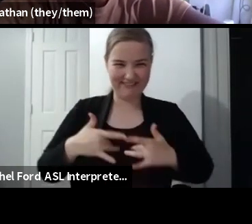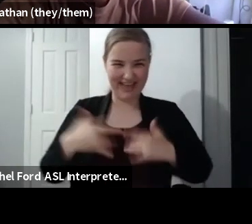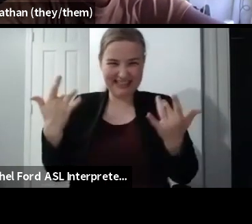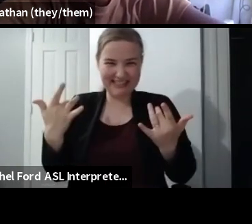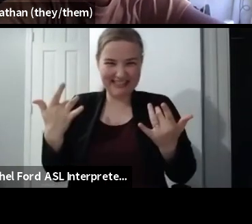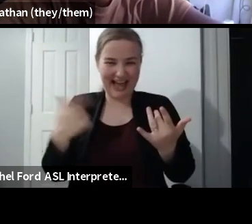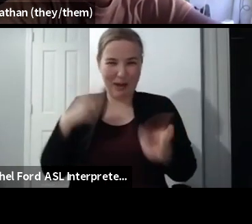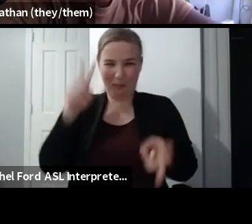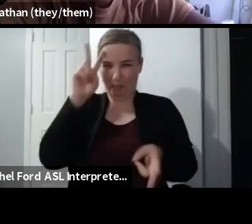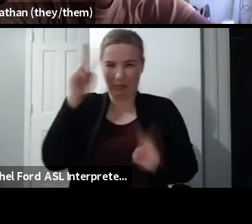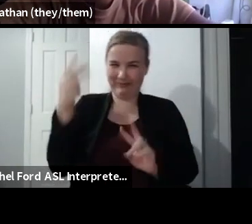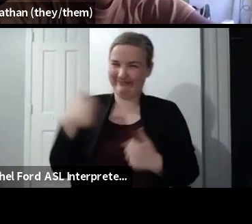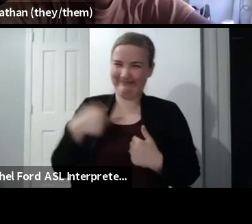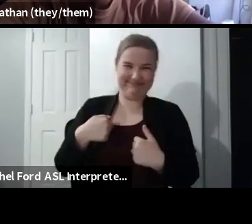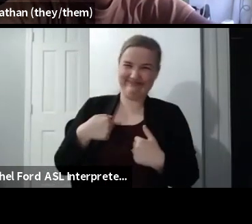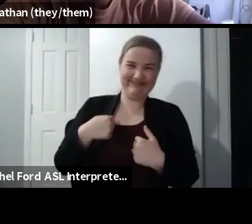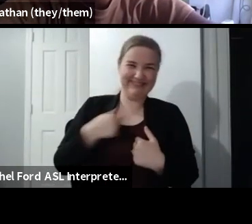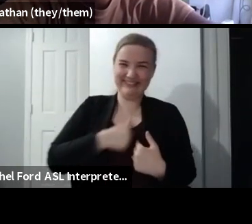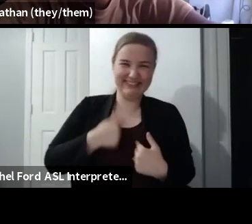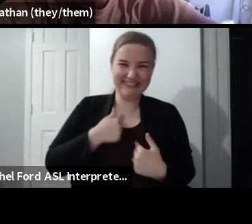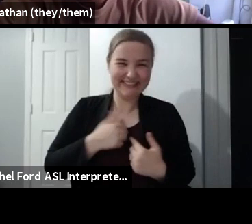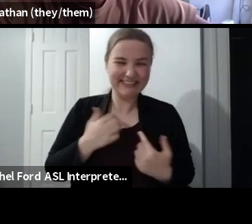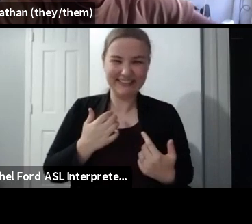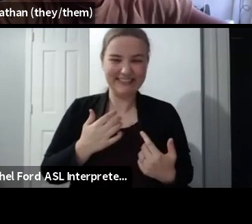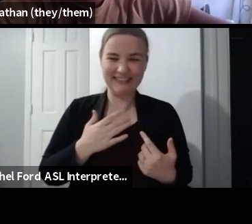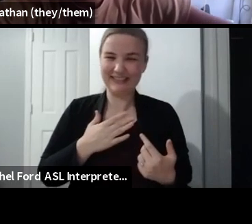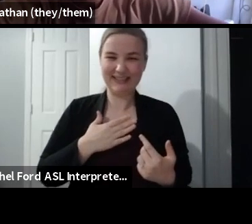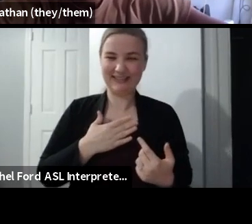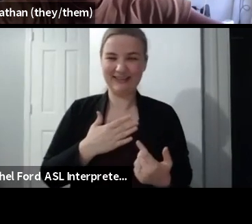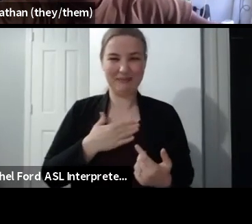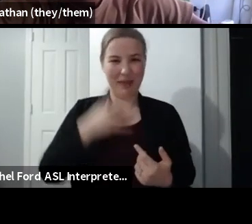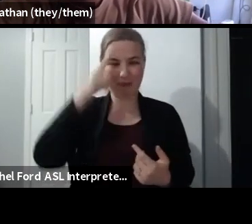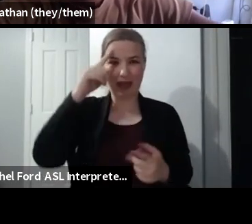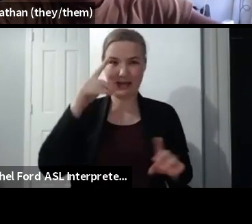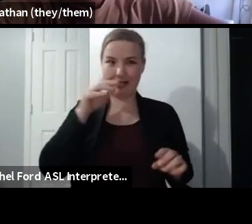like all the, yeah, my mind is going a bit into food.